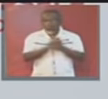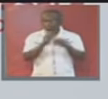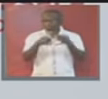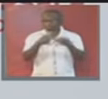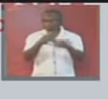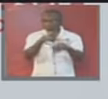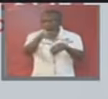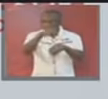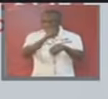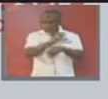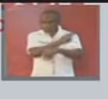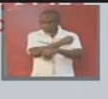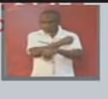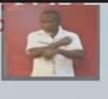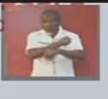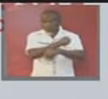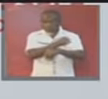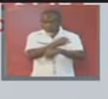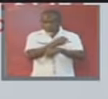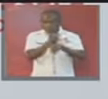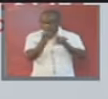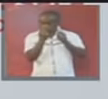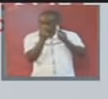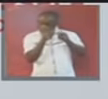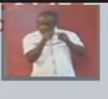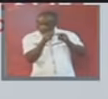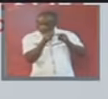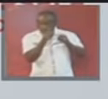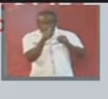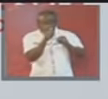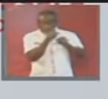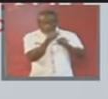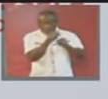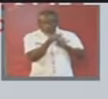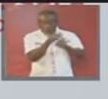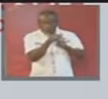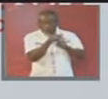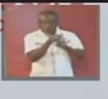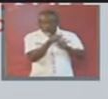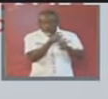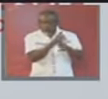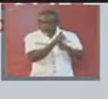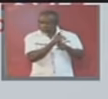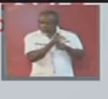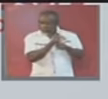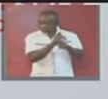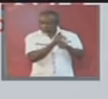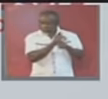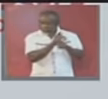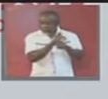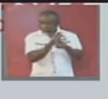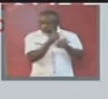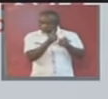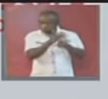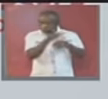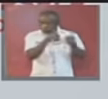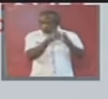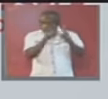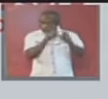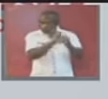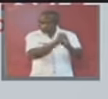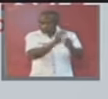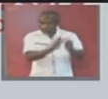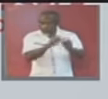Ministry of Health, we view that very, very seriously. The safety and well-being of our staff across all levels of staff is